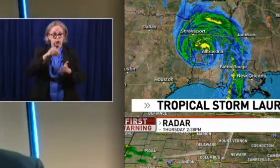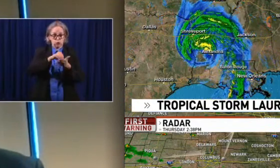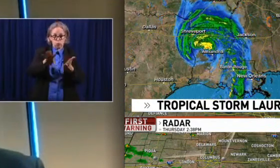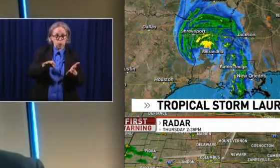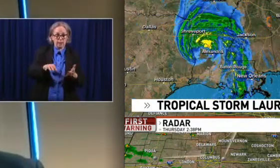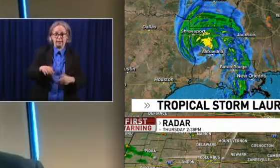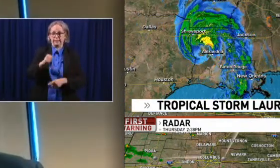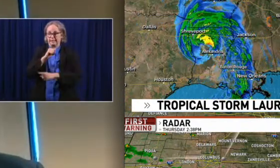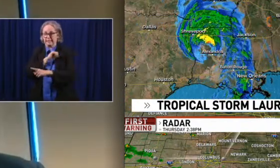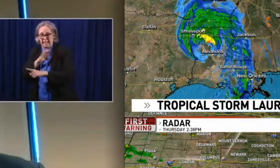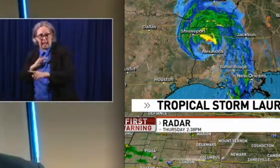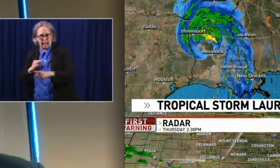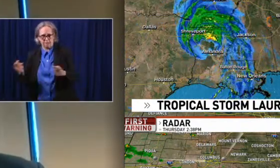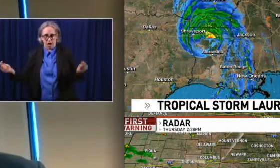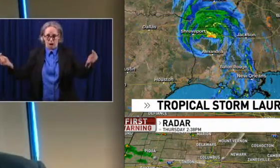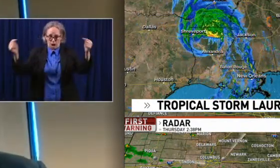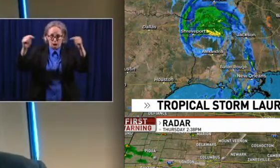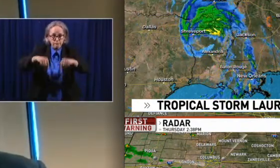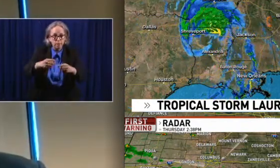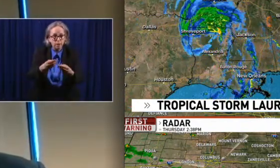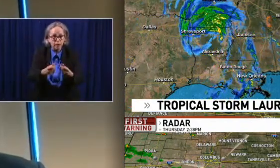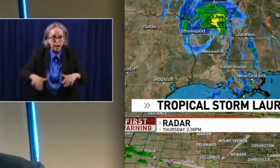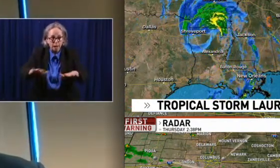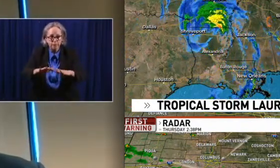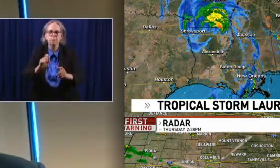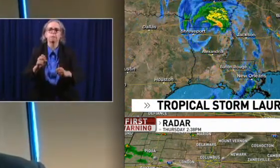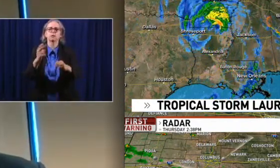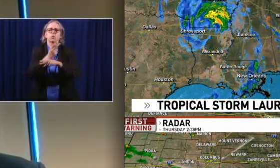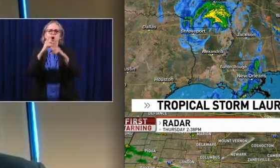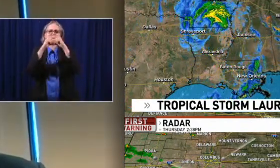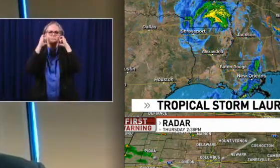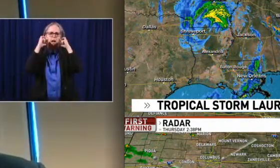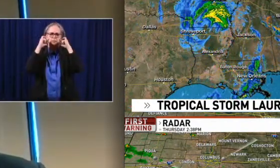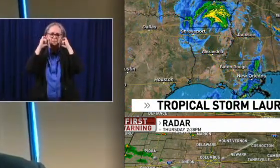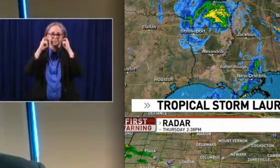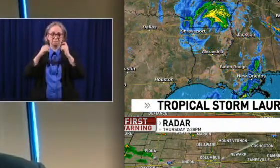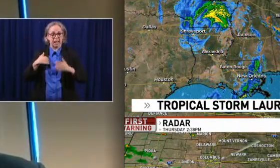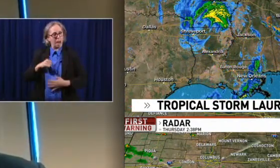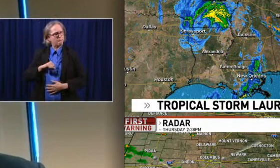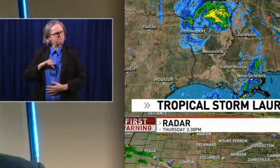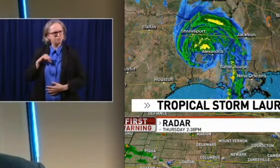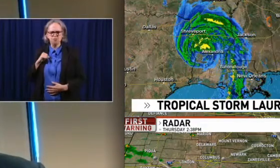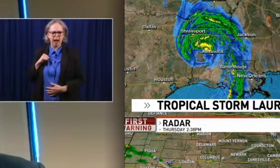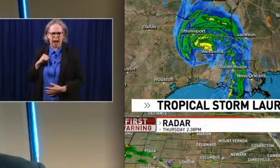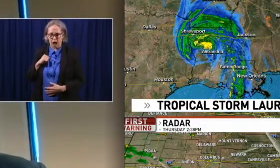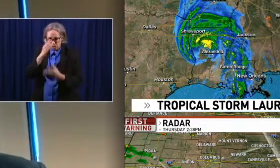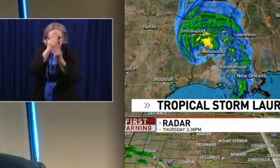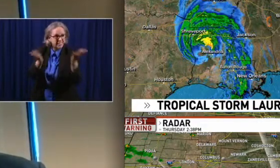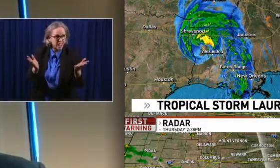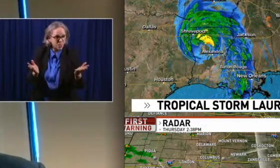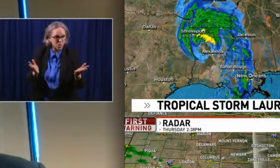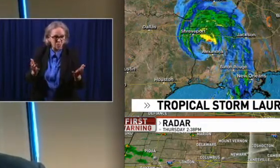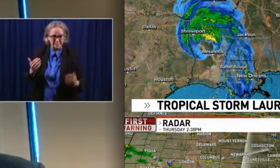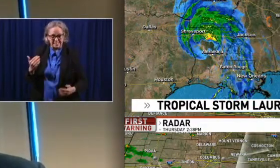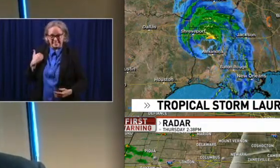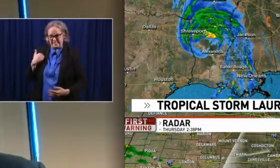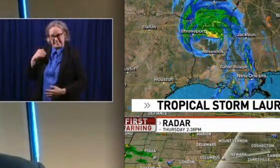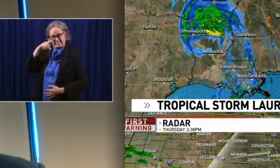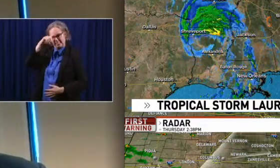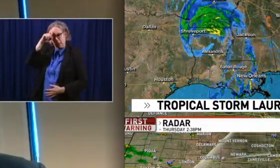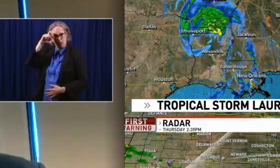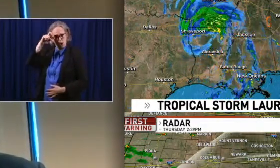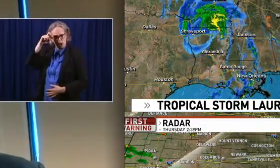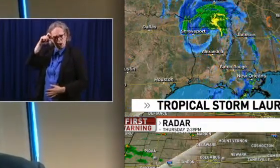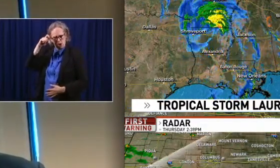now must wear a mask, and I'm proud to say that throughout the summer and the beginning of the fall semester,